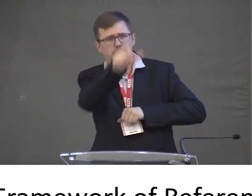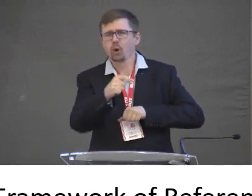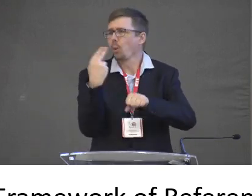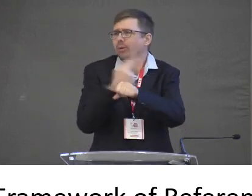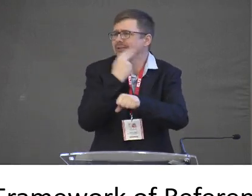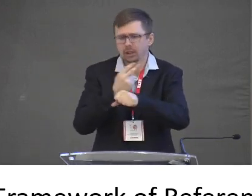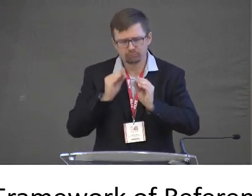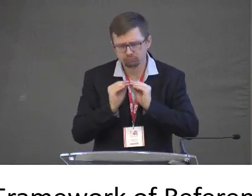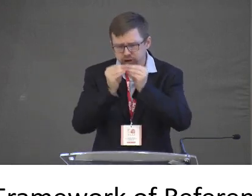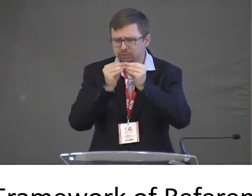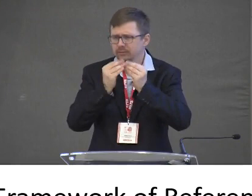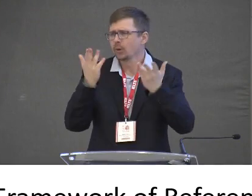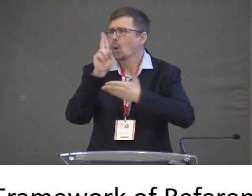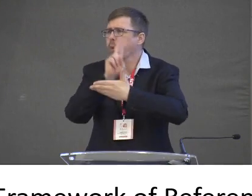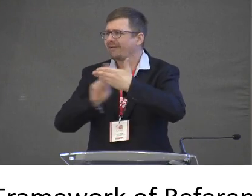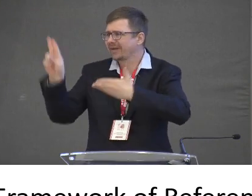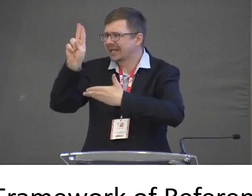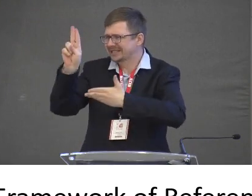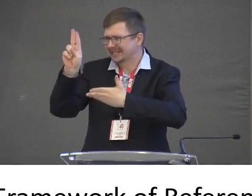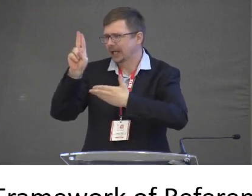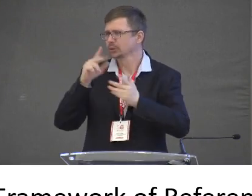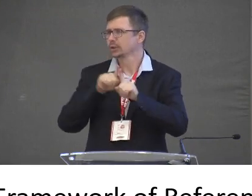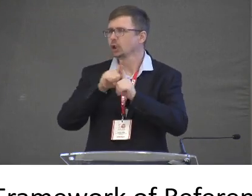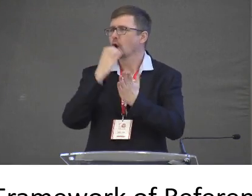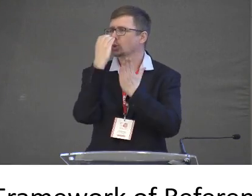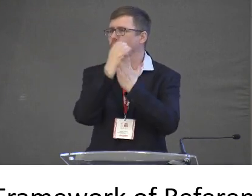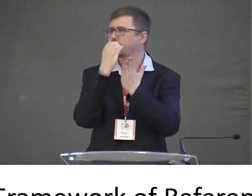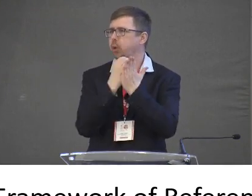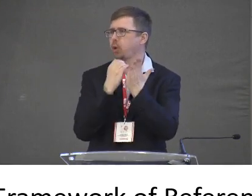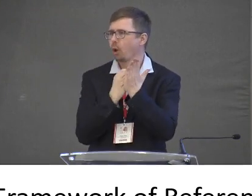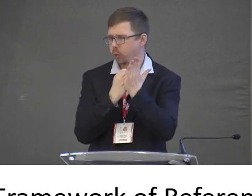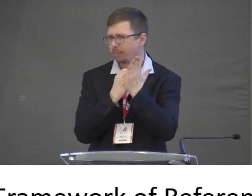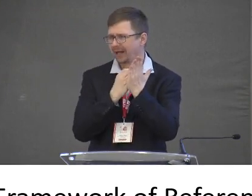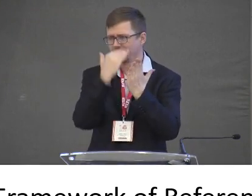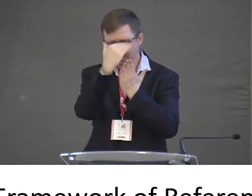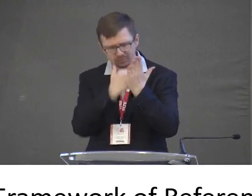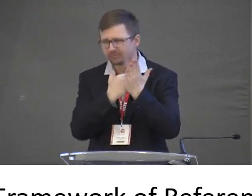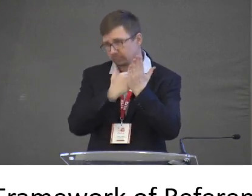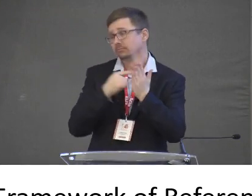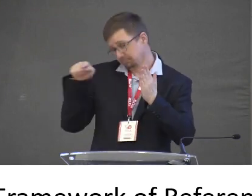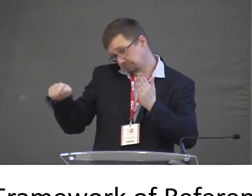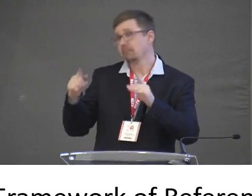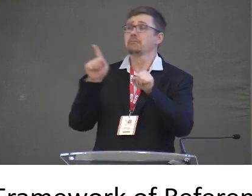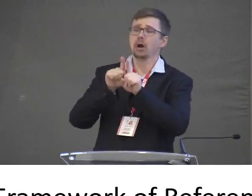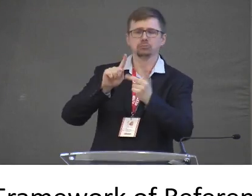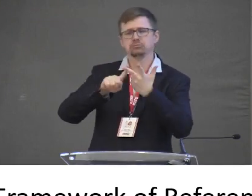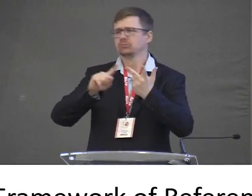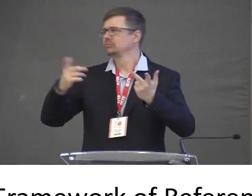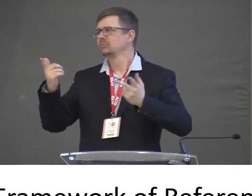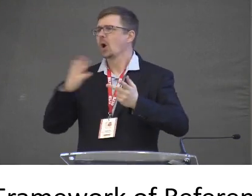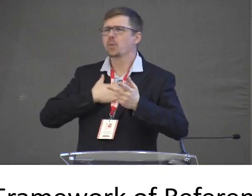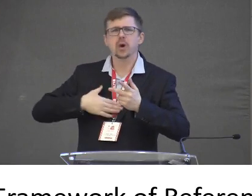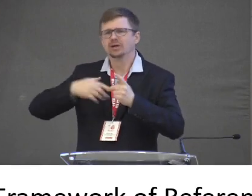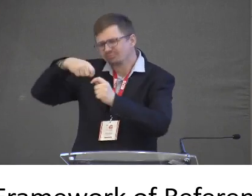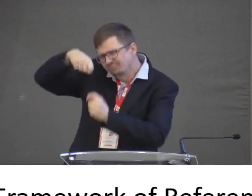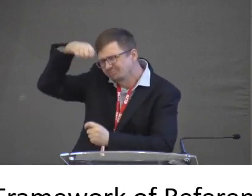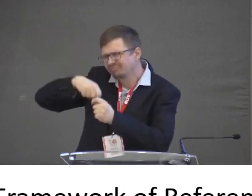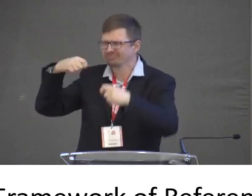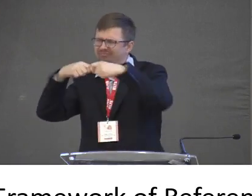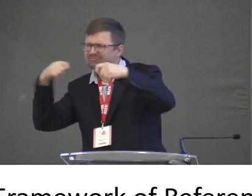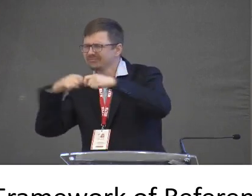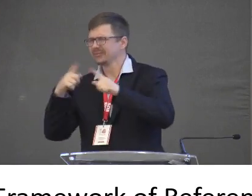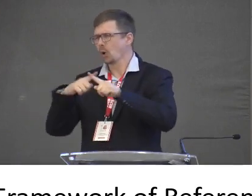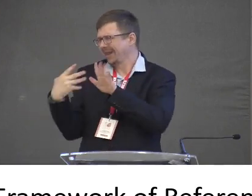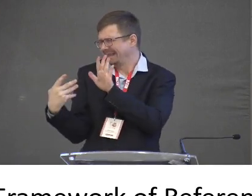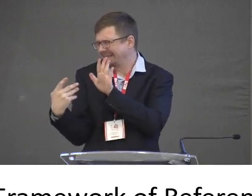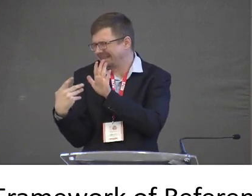it clearly outlines what people on A1 level should be able to talk about, what kind of knowledge they